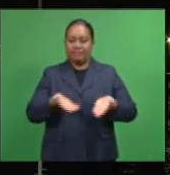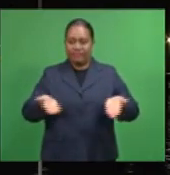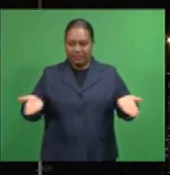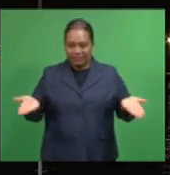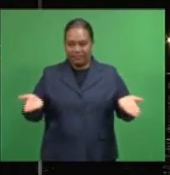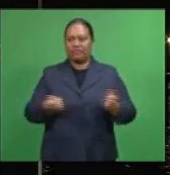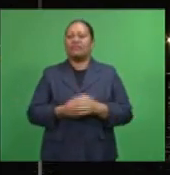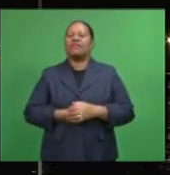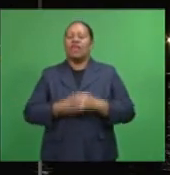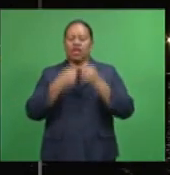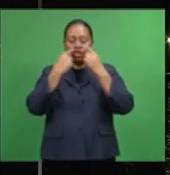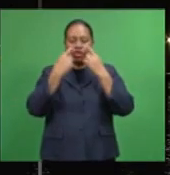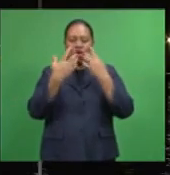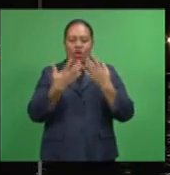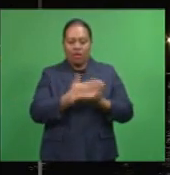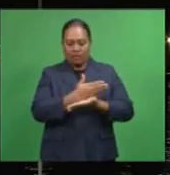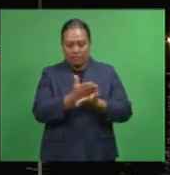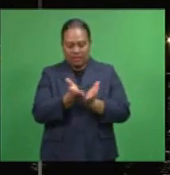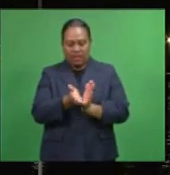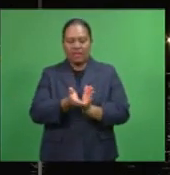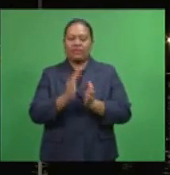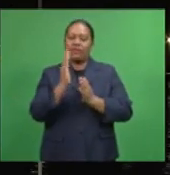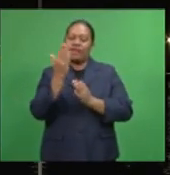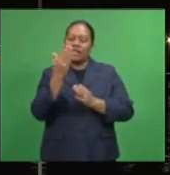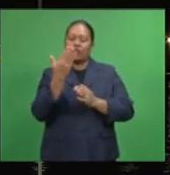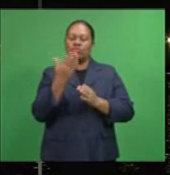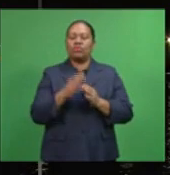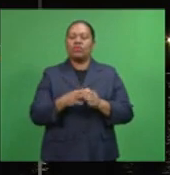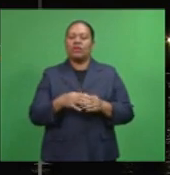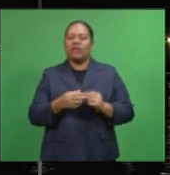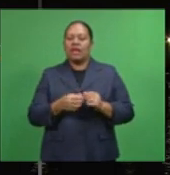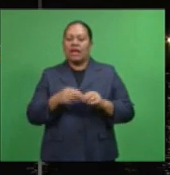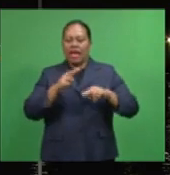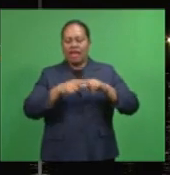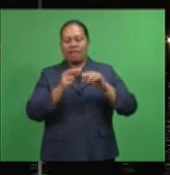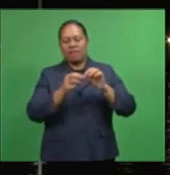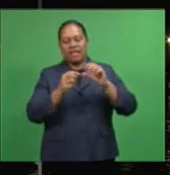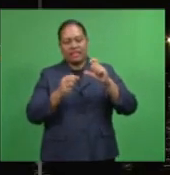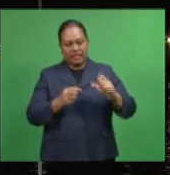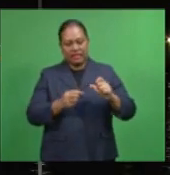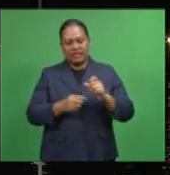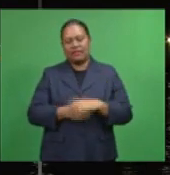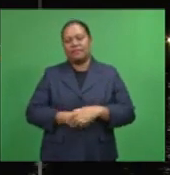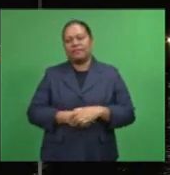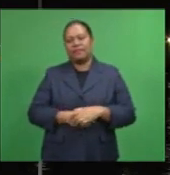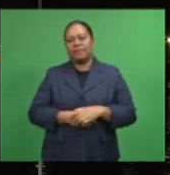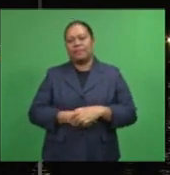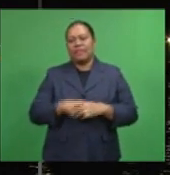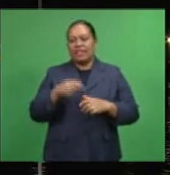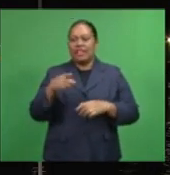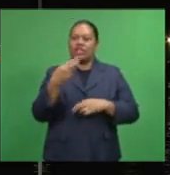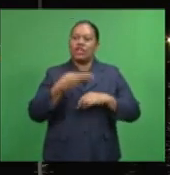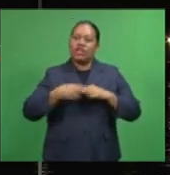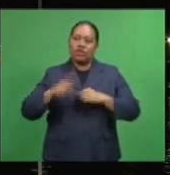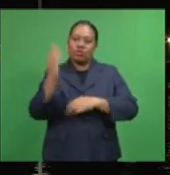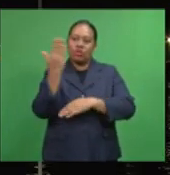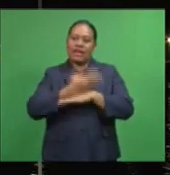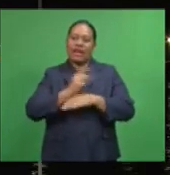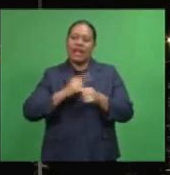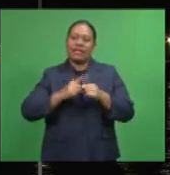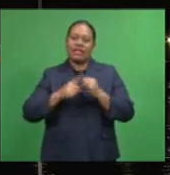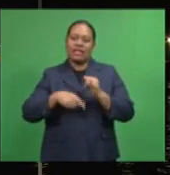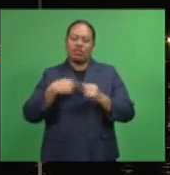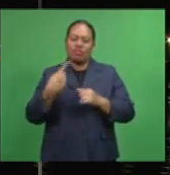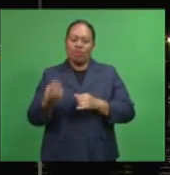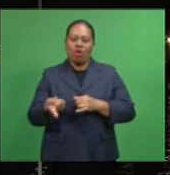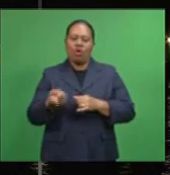fbcnews@fbc.com.fj or share it with us via Facebook page FBC News and Twitter at FBC_news. That's your news for tonight. Until tomorrow,